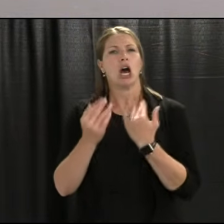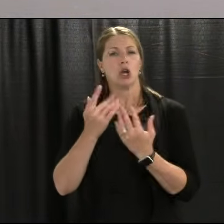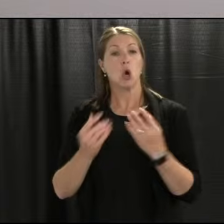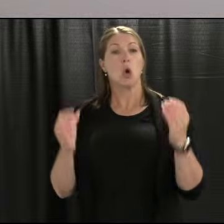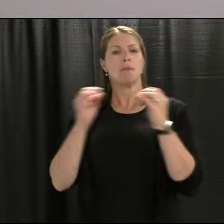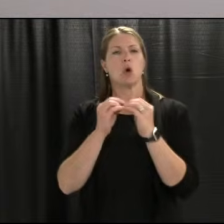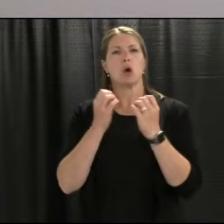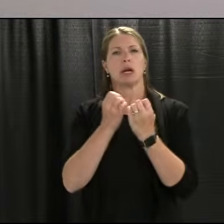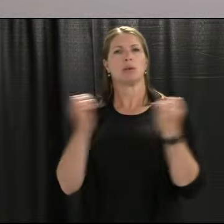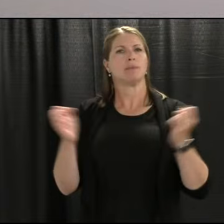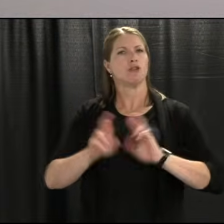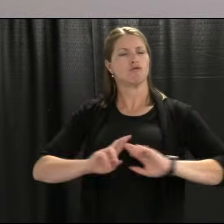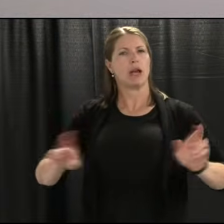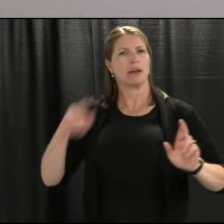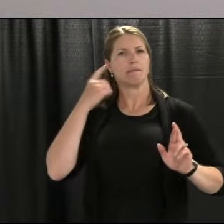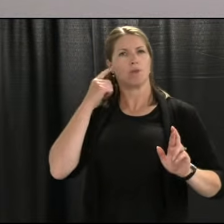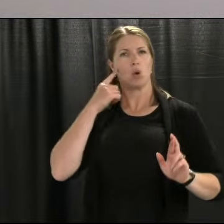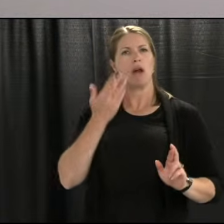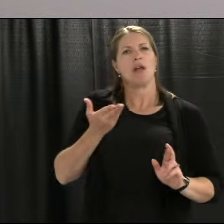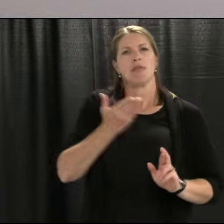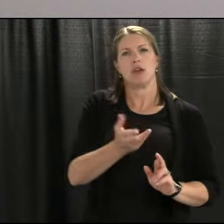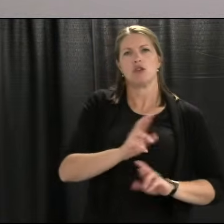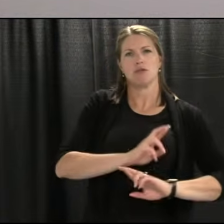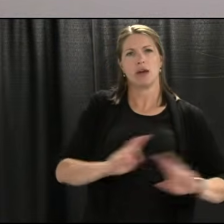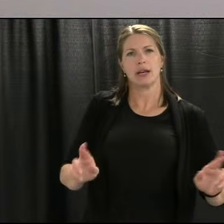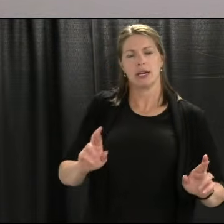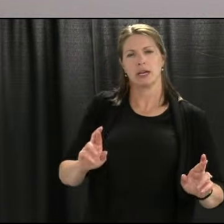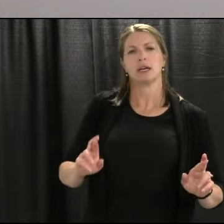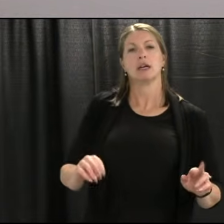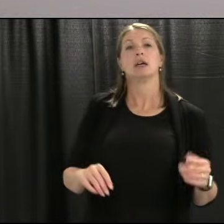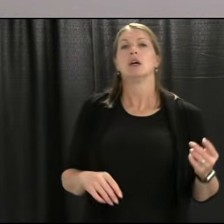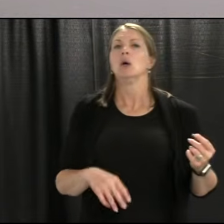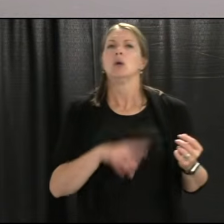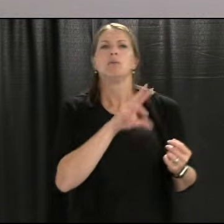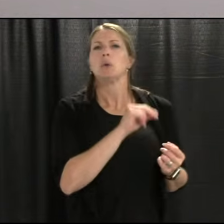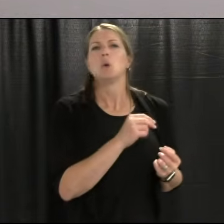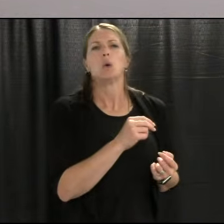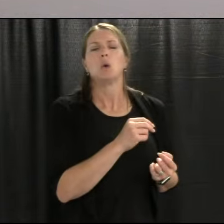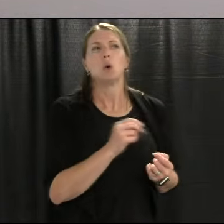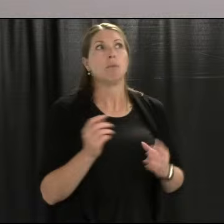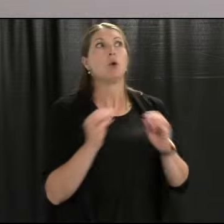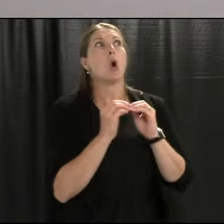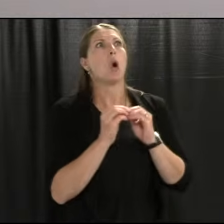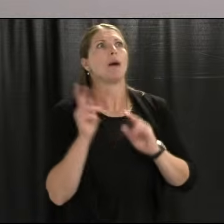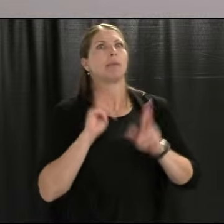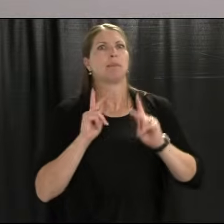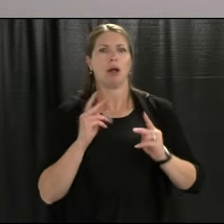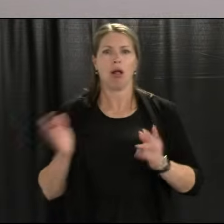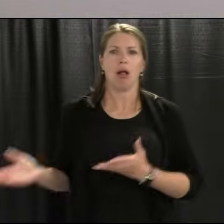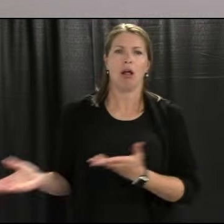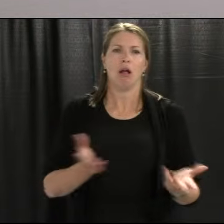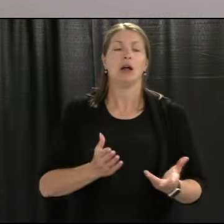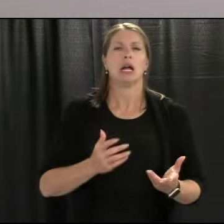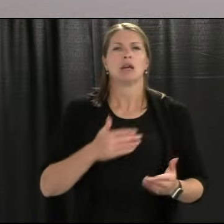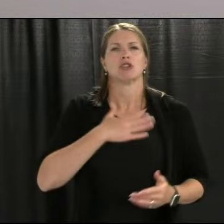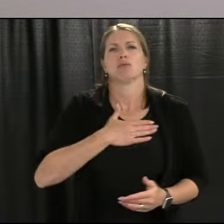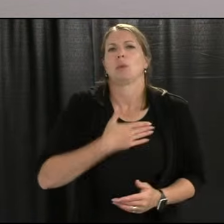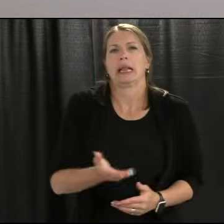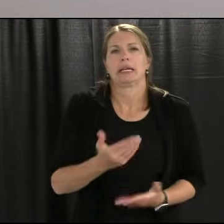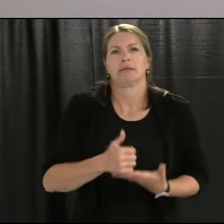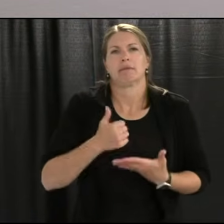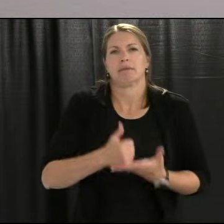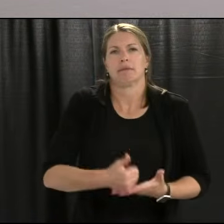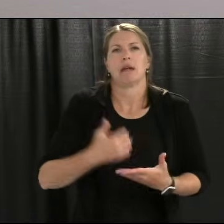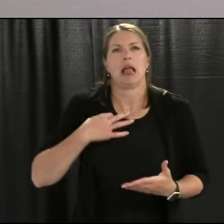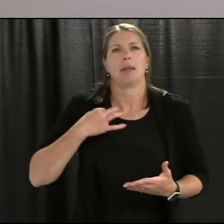Is that just for geographic reasons and room and space? No, or I think that's labor? people willing to help. So if more people could operate that machinery, you could